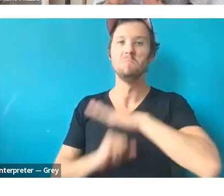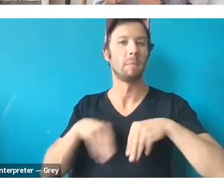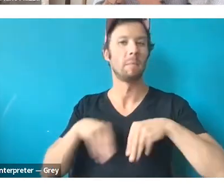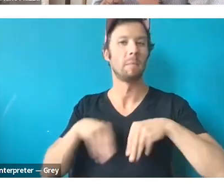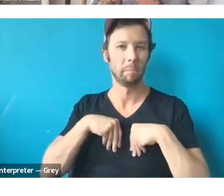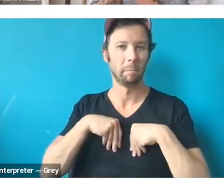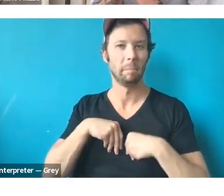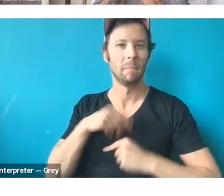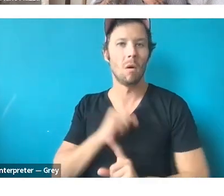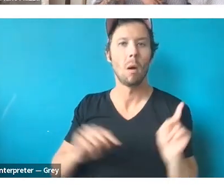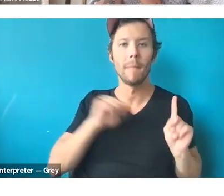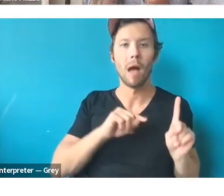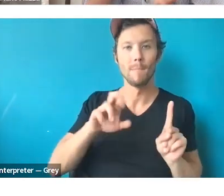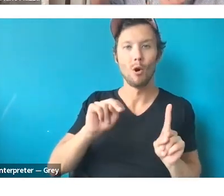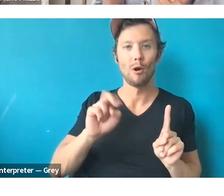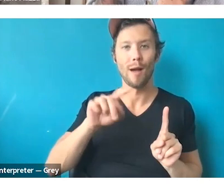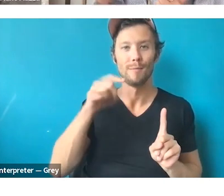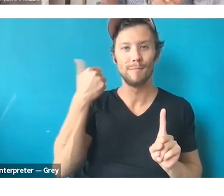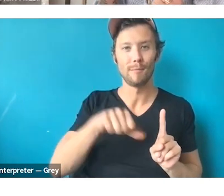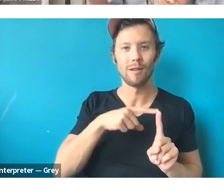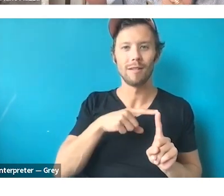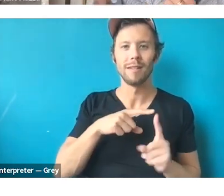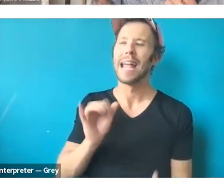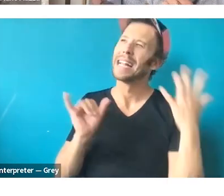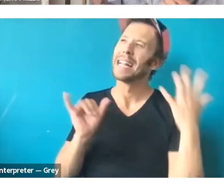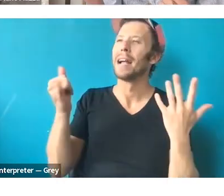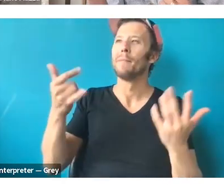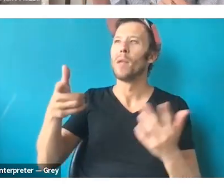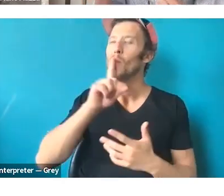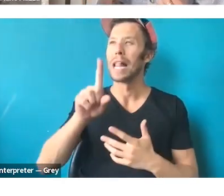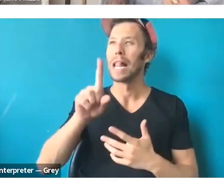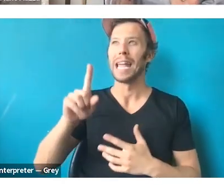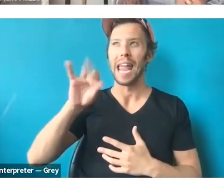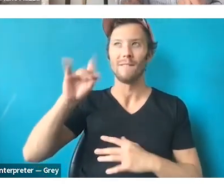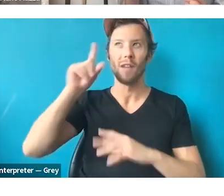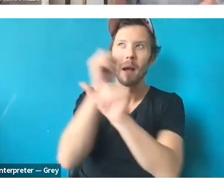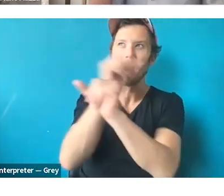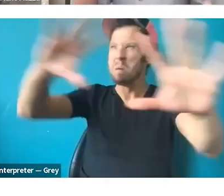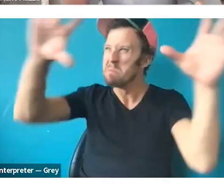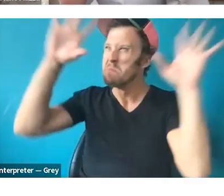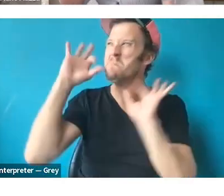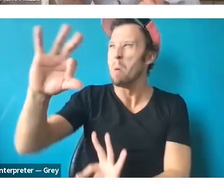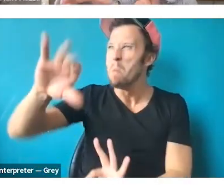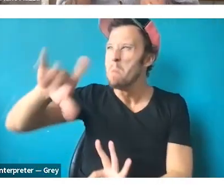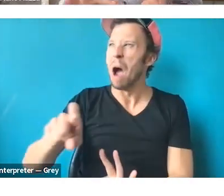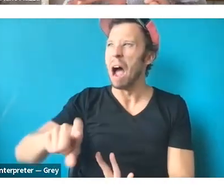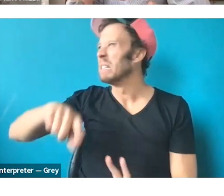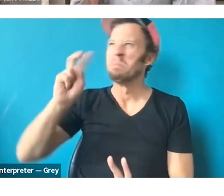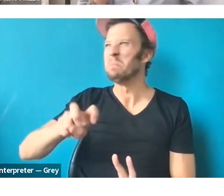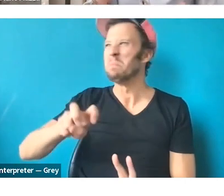like kind of eliminating perfectionism from your diet, if that makes sense. Because I think if you're